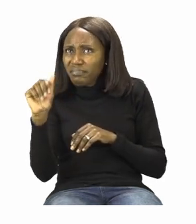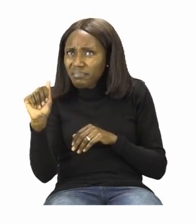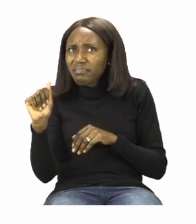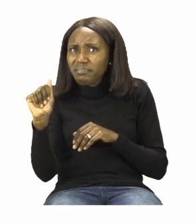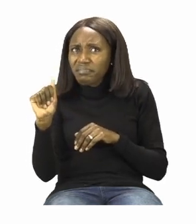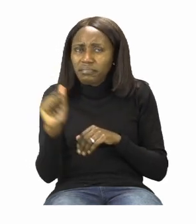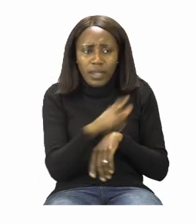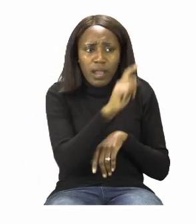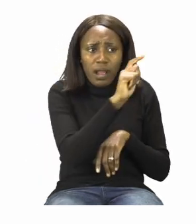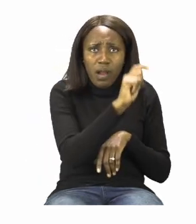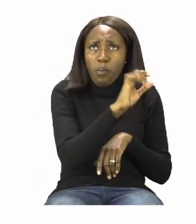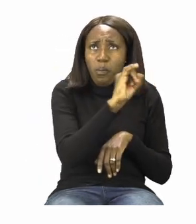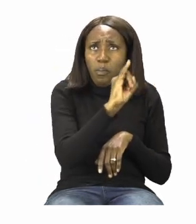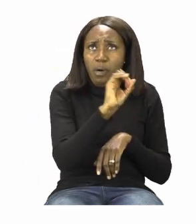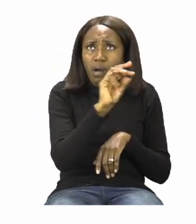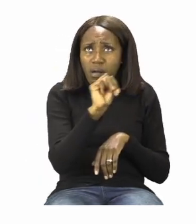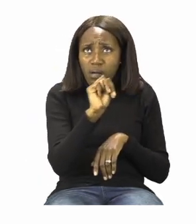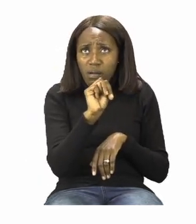Tim.